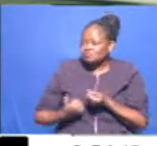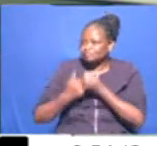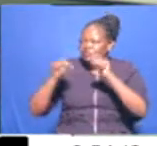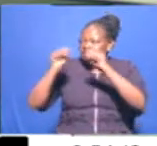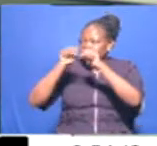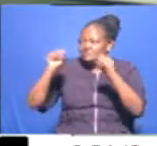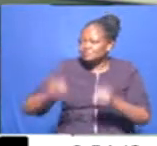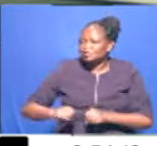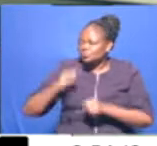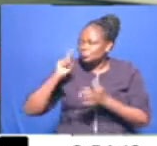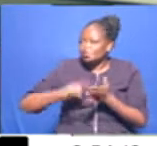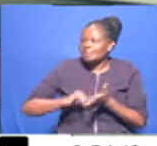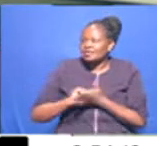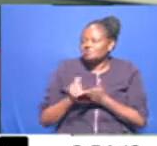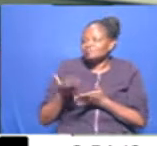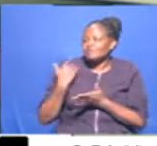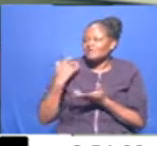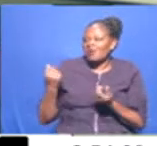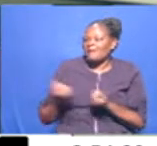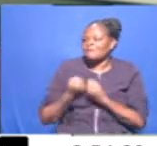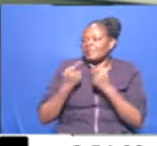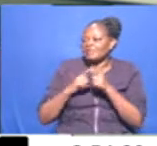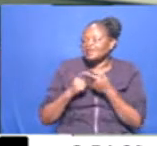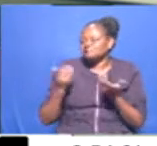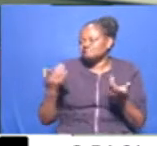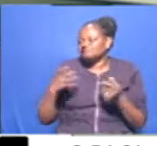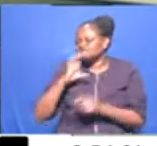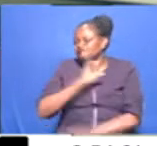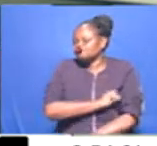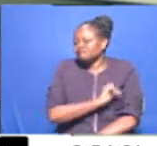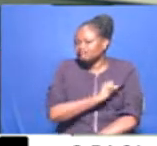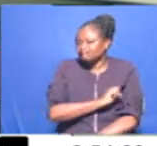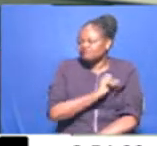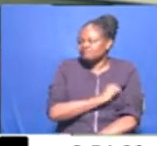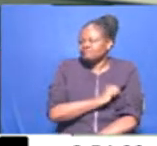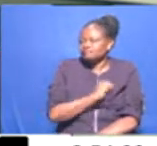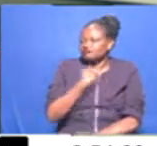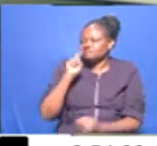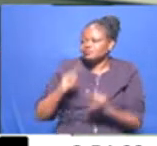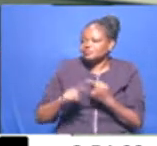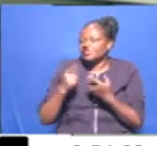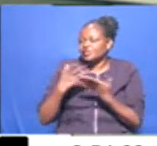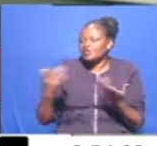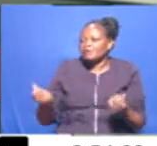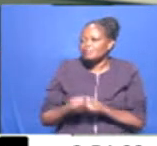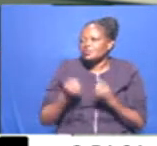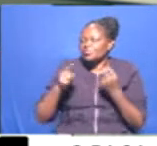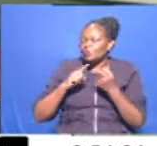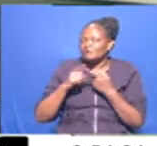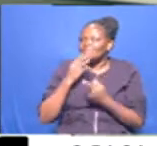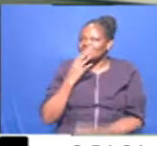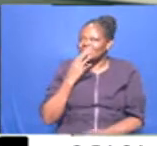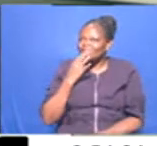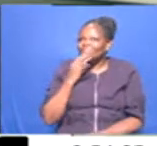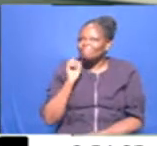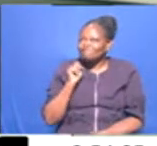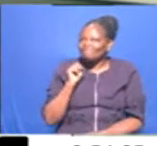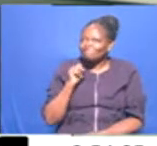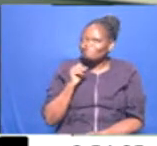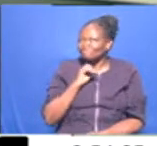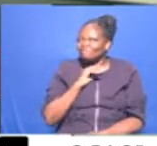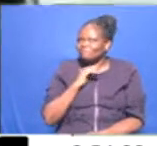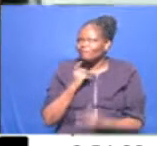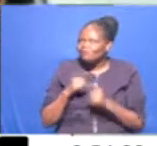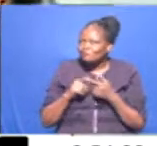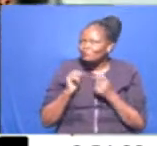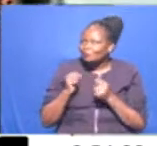you, we were there before, mm-hmm. and we persevered. Yeah. And until things happen is when you're like, oh, yeah, she kept complaining. We probably should